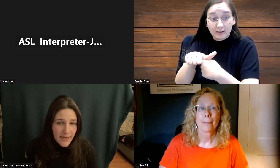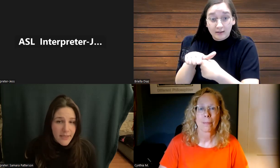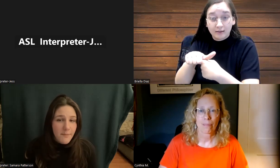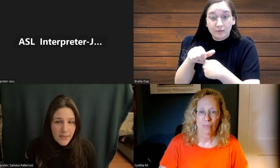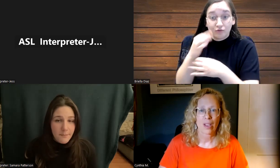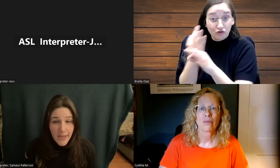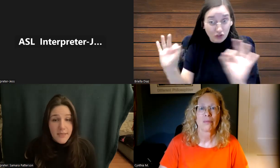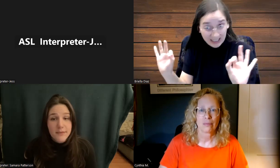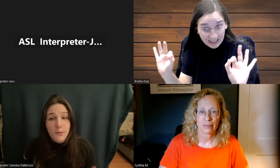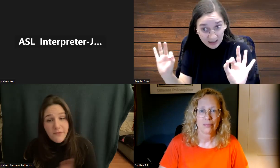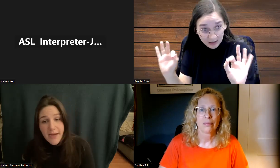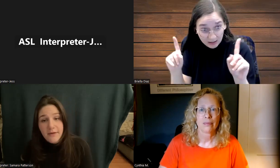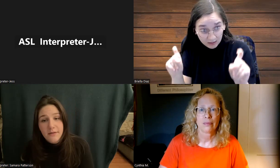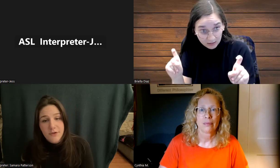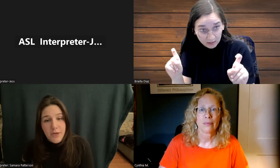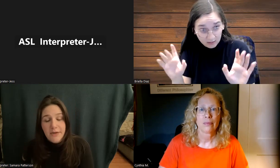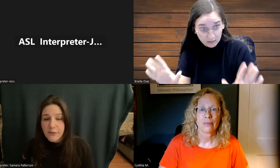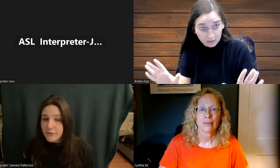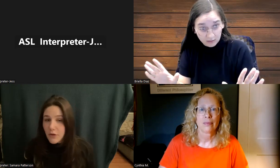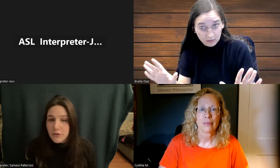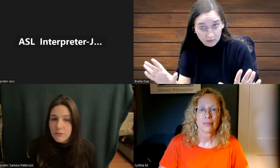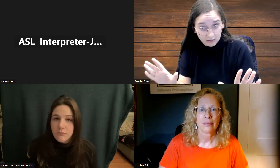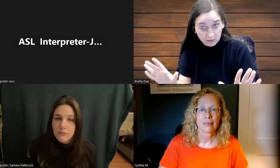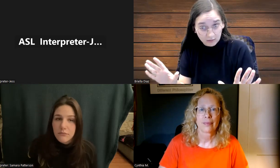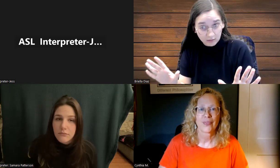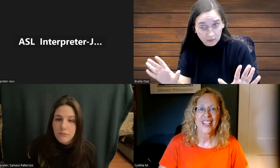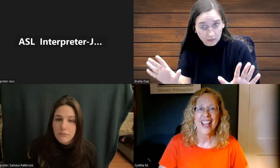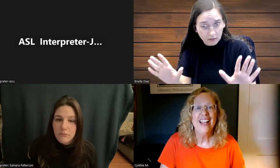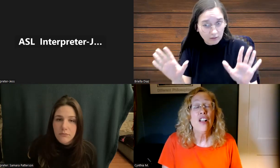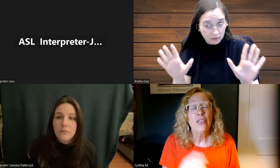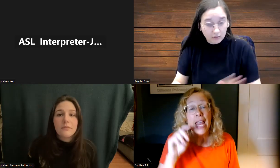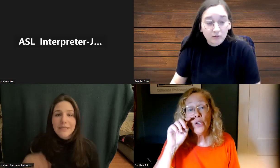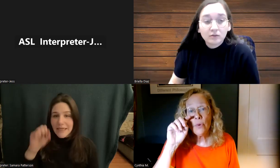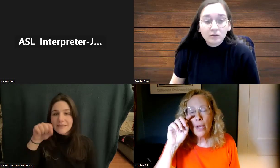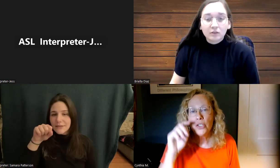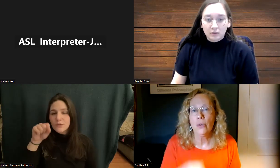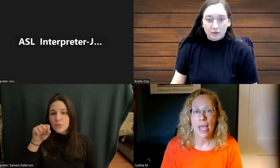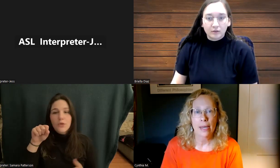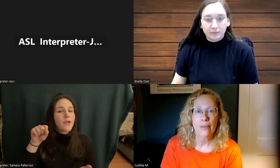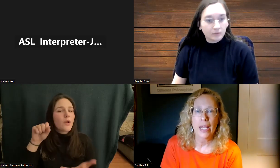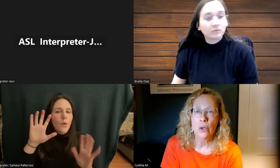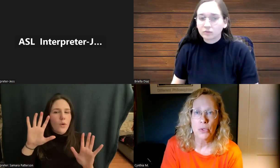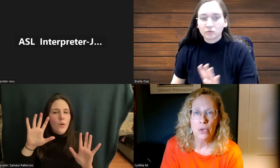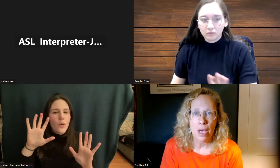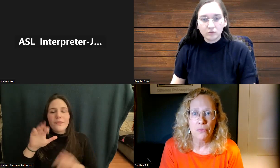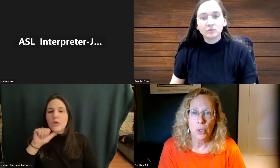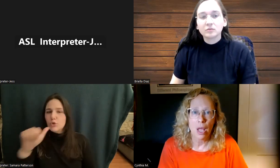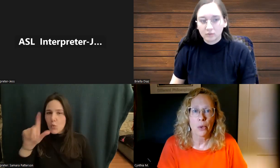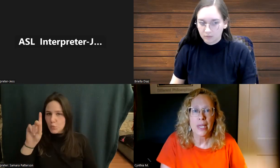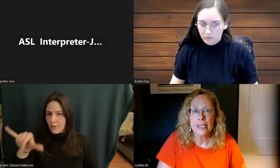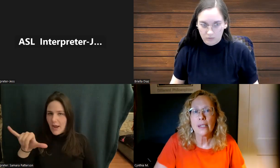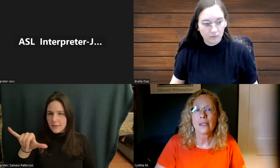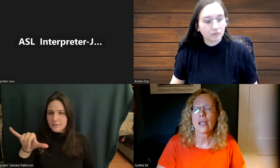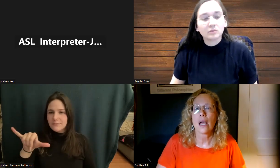will canine companions provide the training free of charge? Yeah, they do not do that, and they don't do that for a